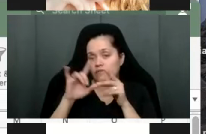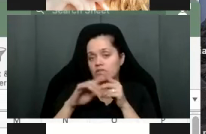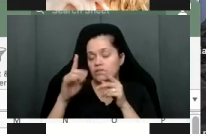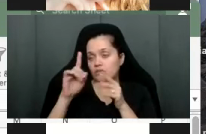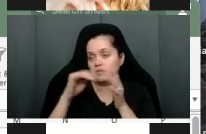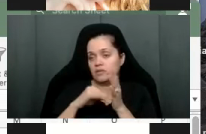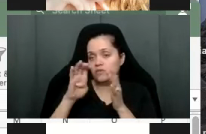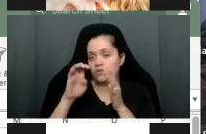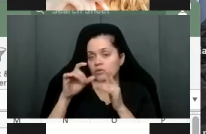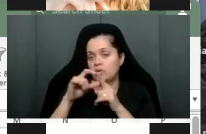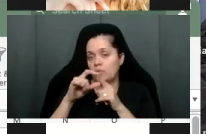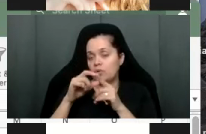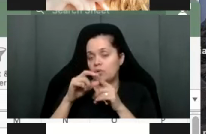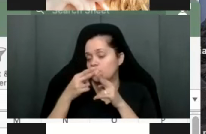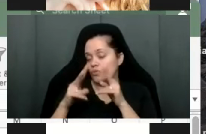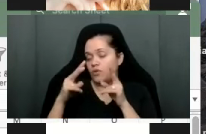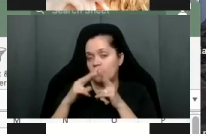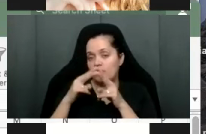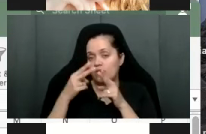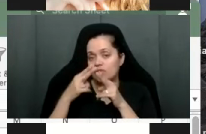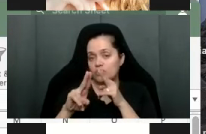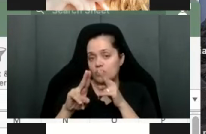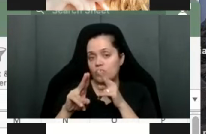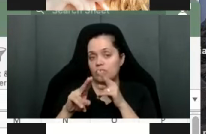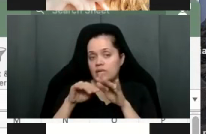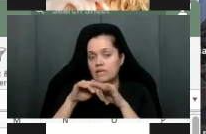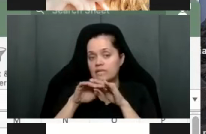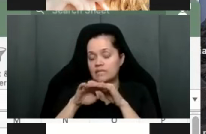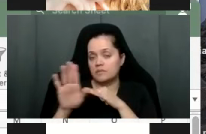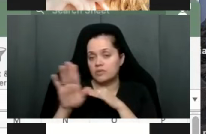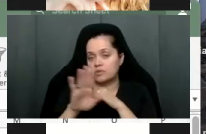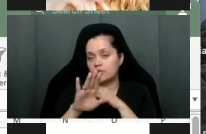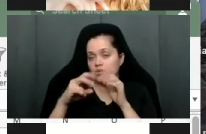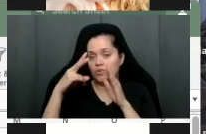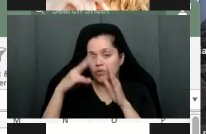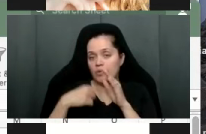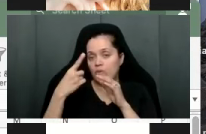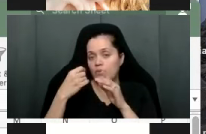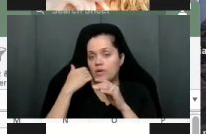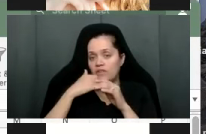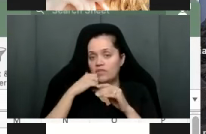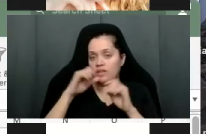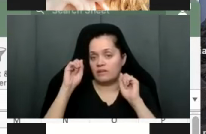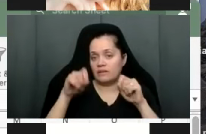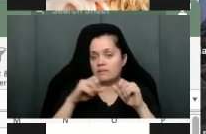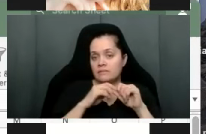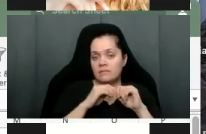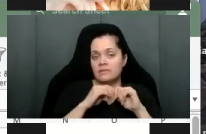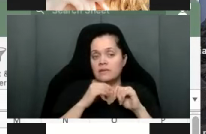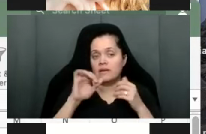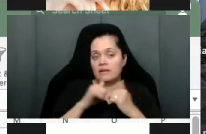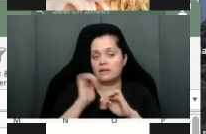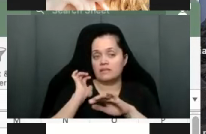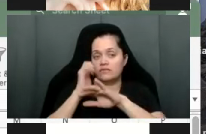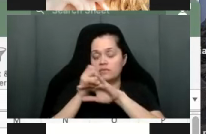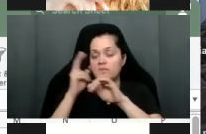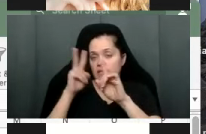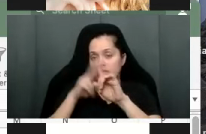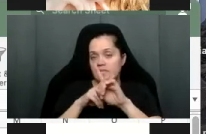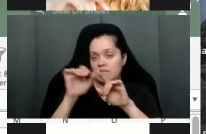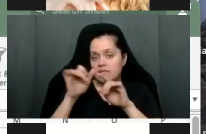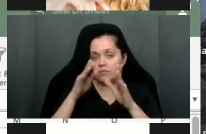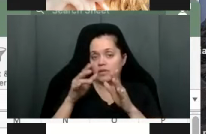they are short. They are accessible to you. You could read one a day. And that's how they are assigned, that you